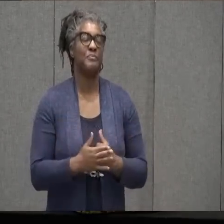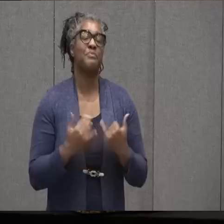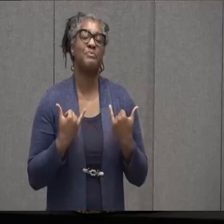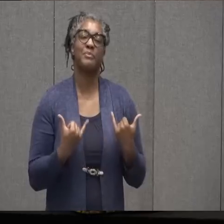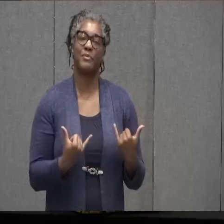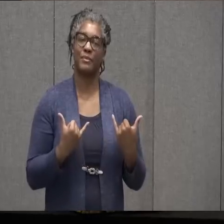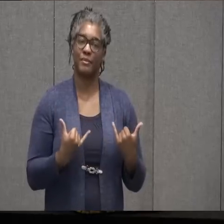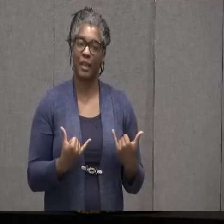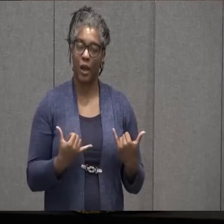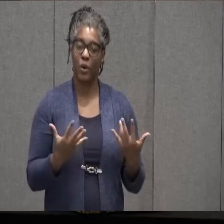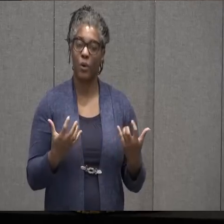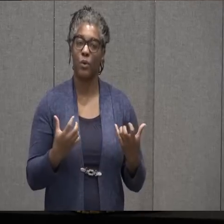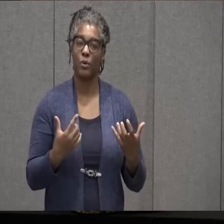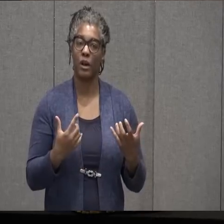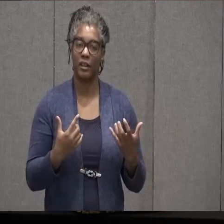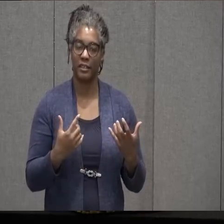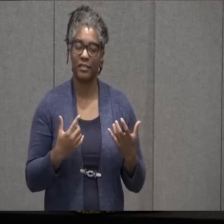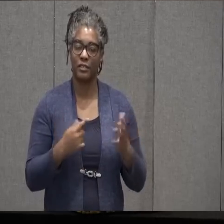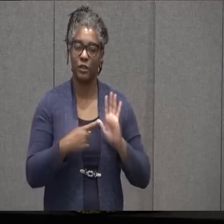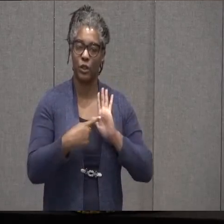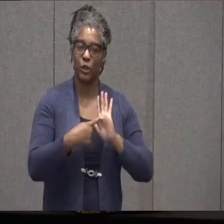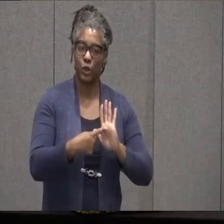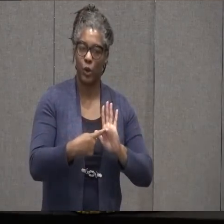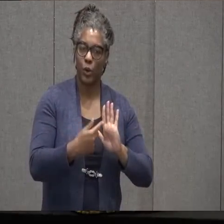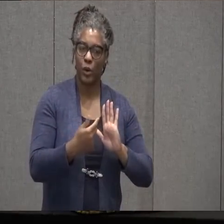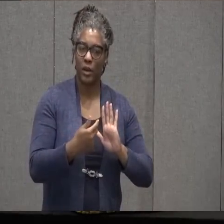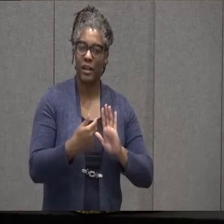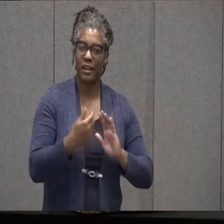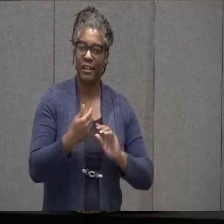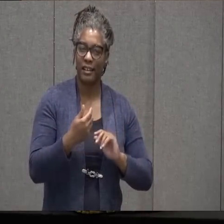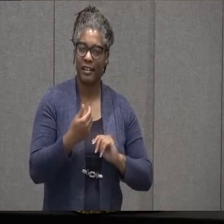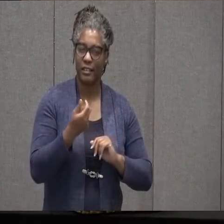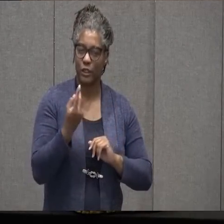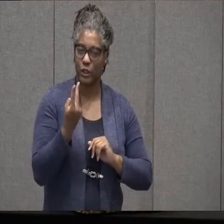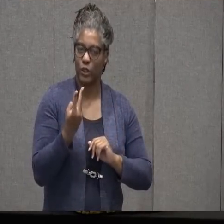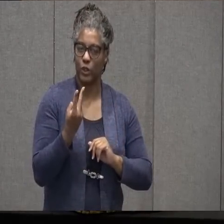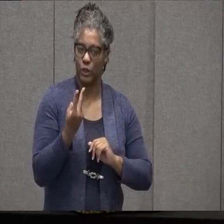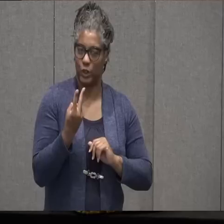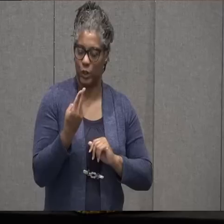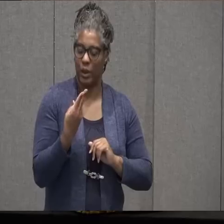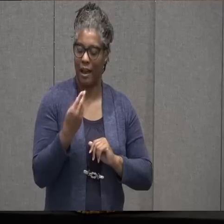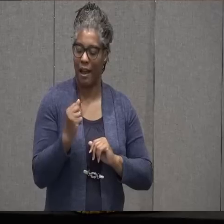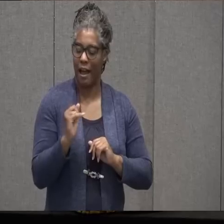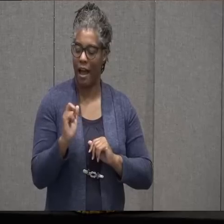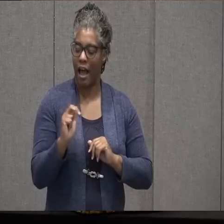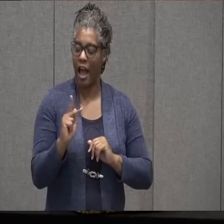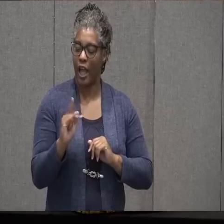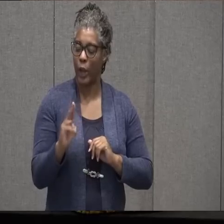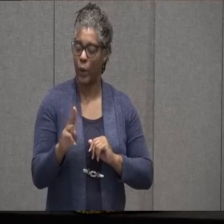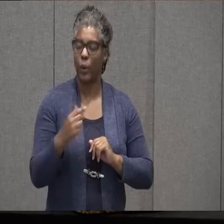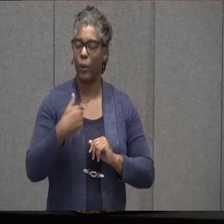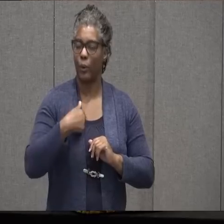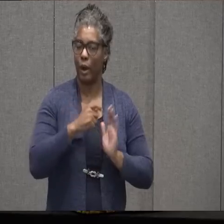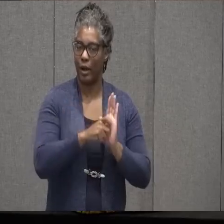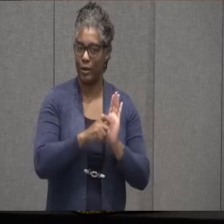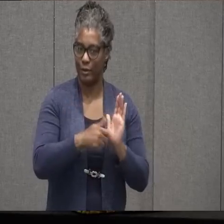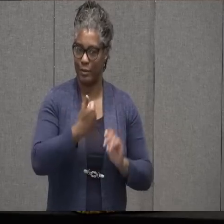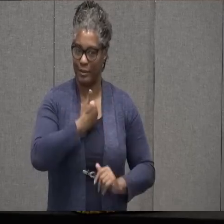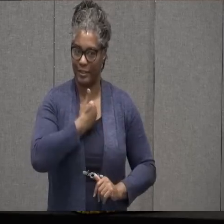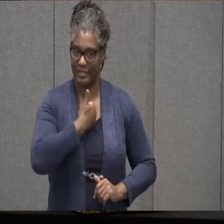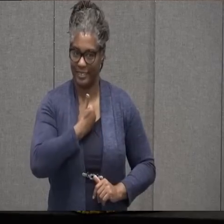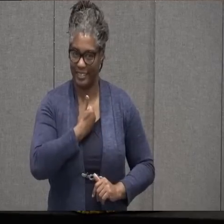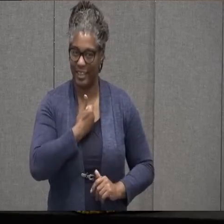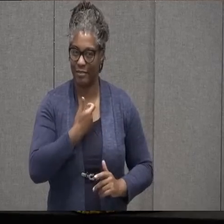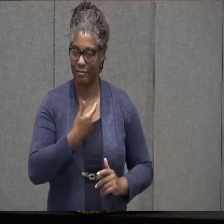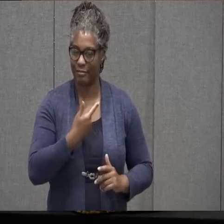you a couple of haiku that I wrote, and we'll see what you think. My first one